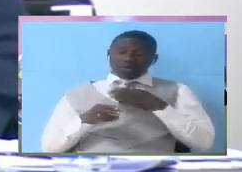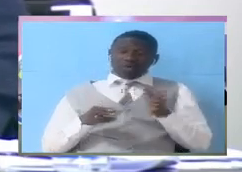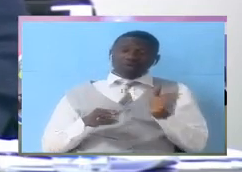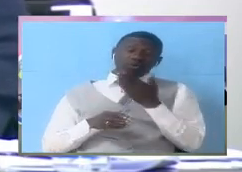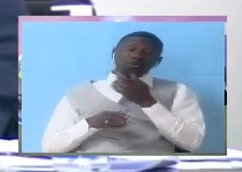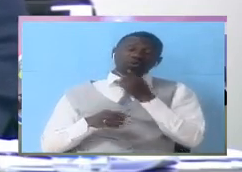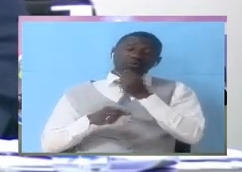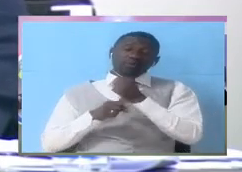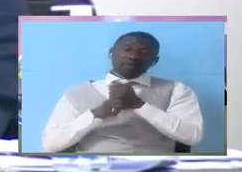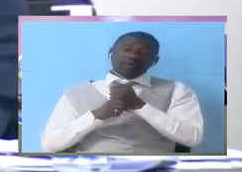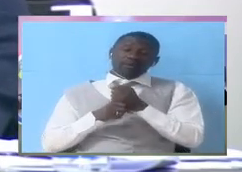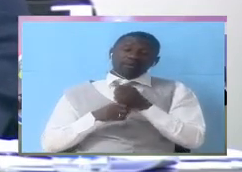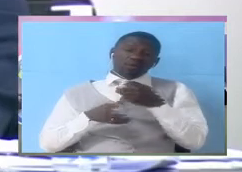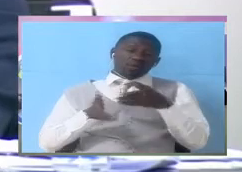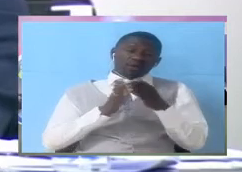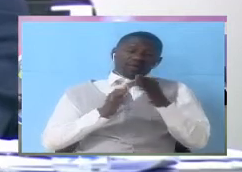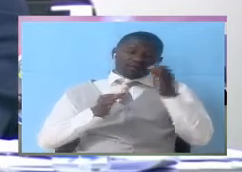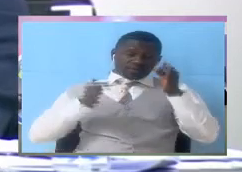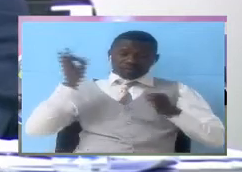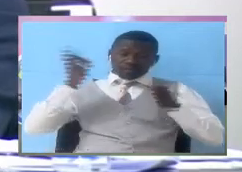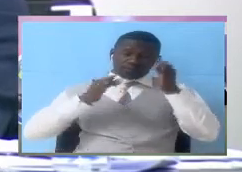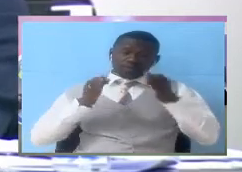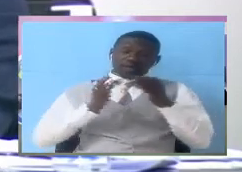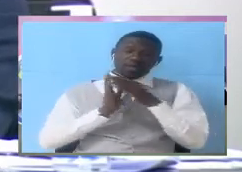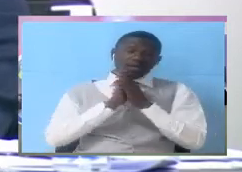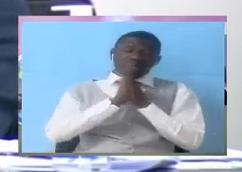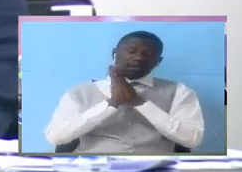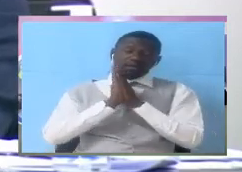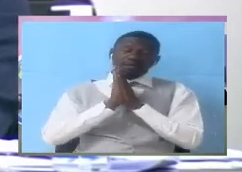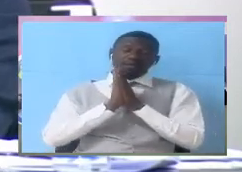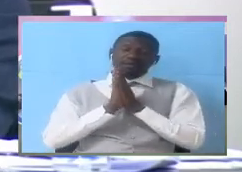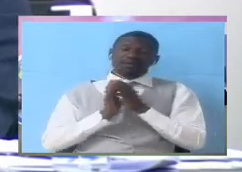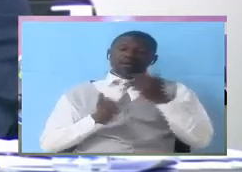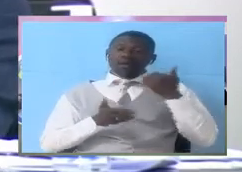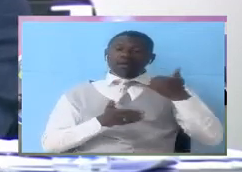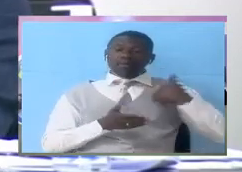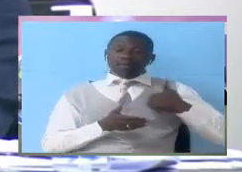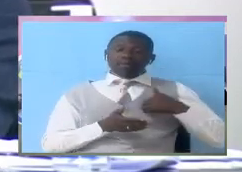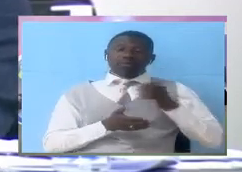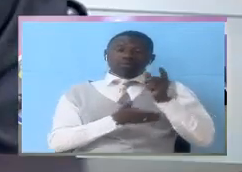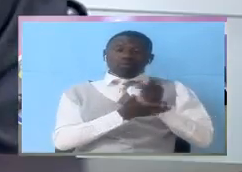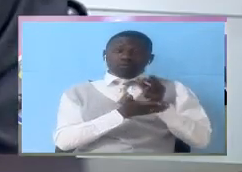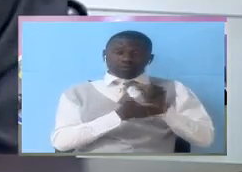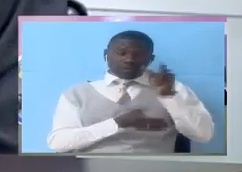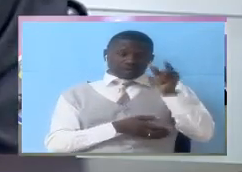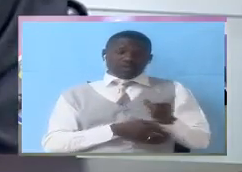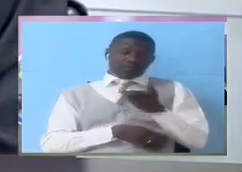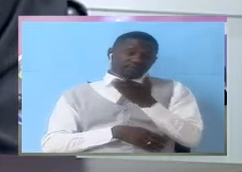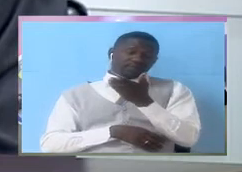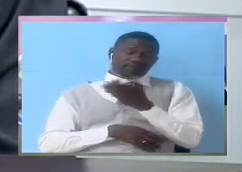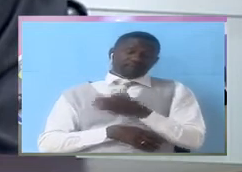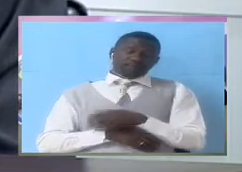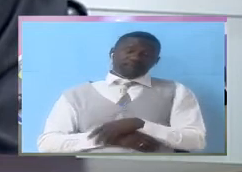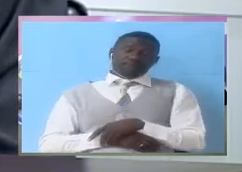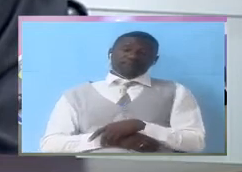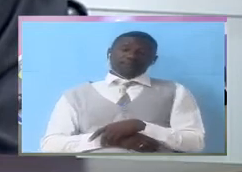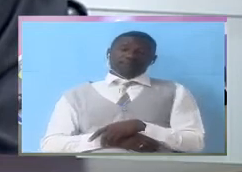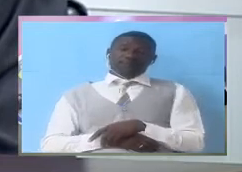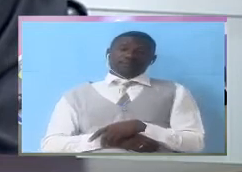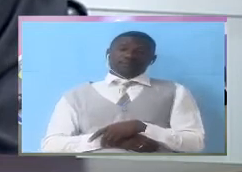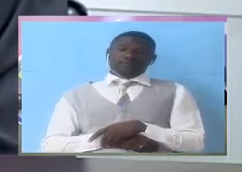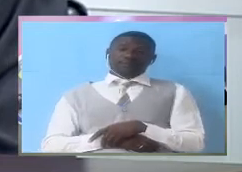the prosecution of the suspects. Hamon ngane report bobu nga xamne mom nga joxe ci lañu sukkandiko pour muna atté